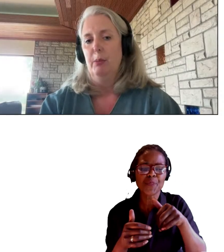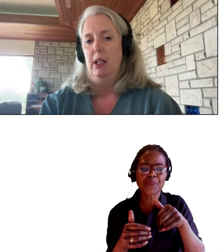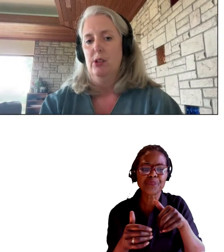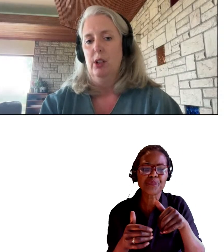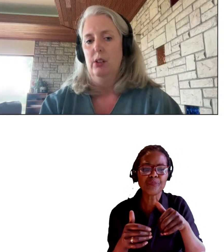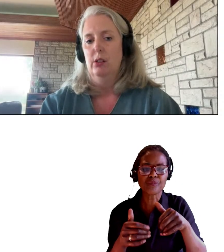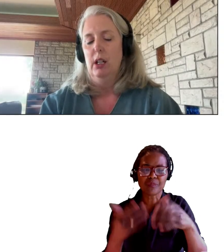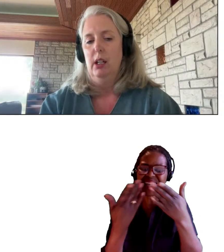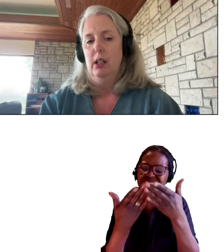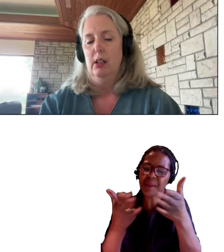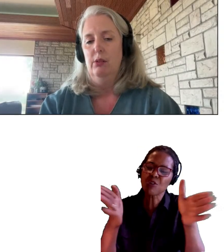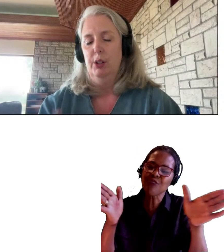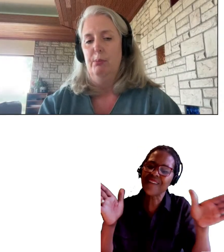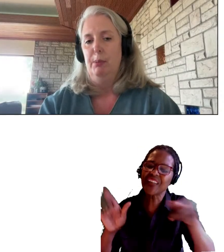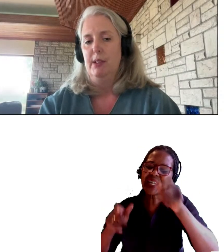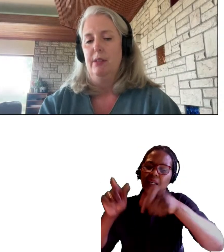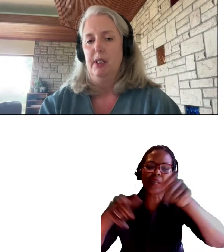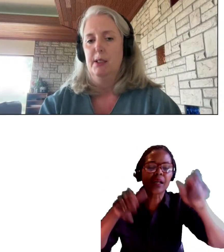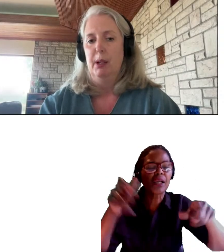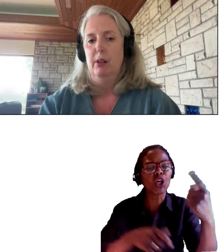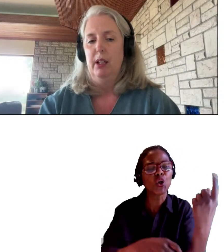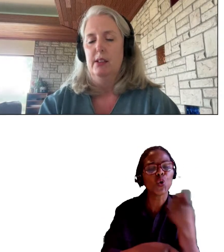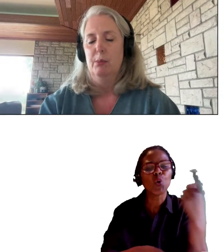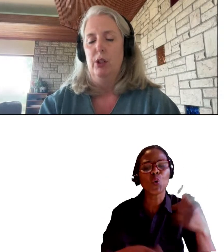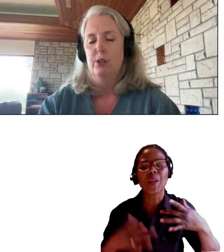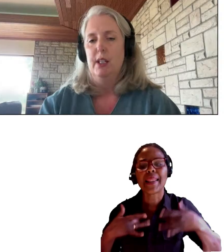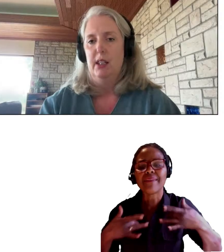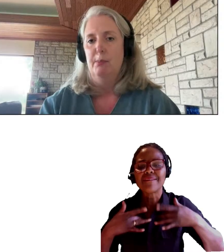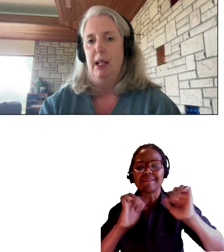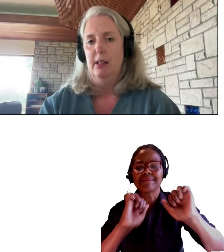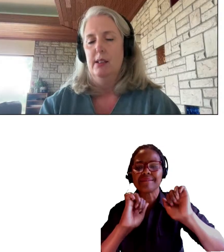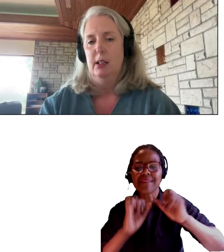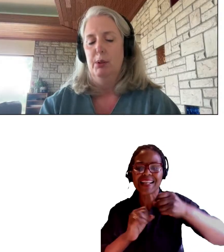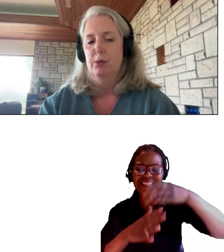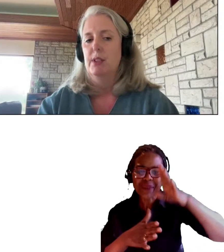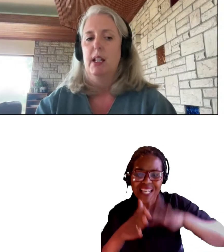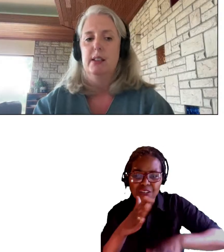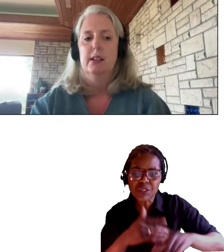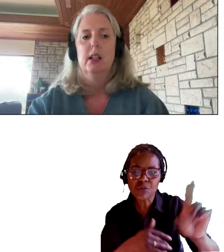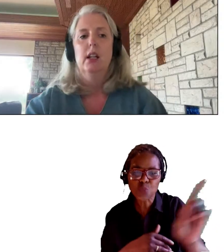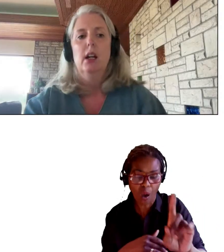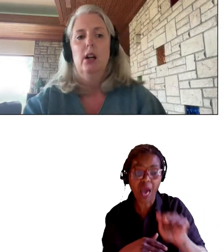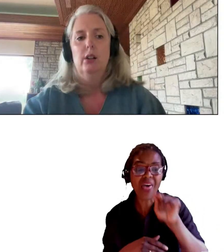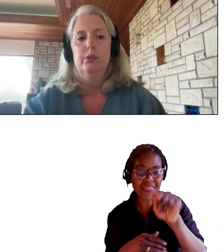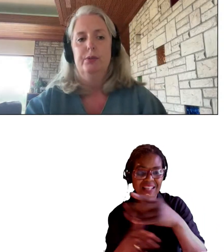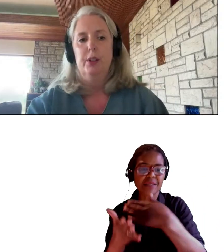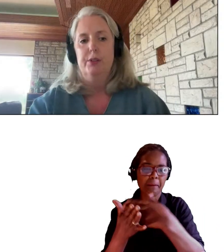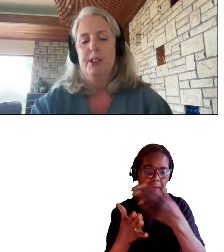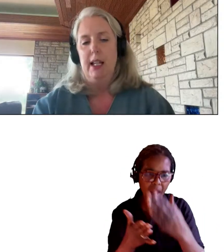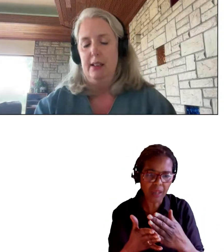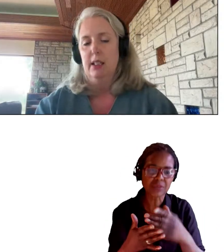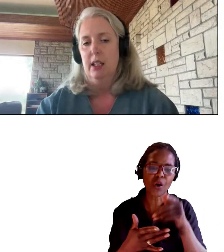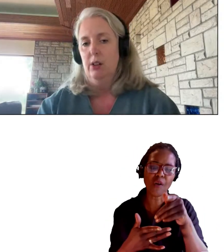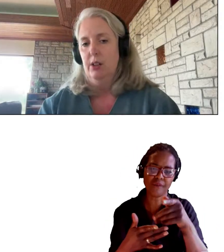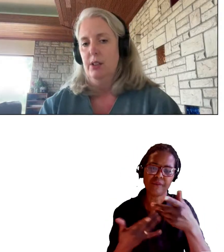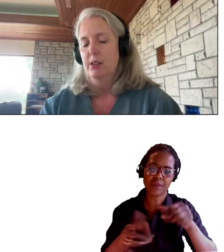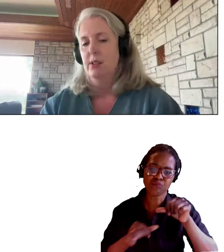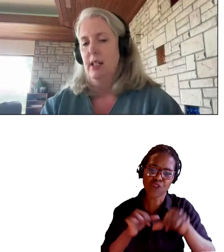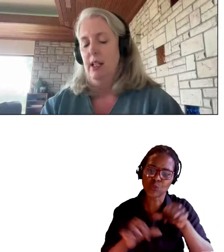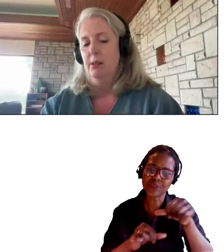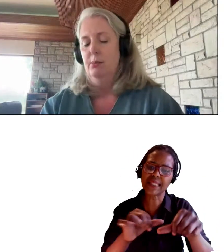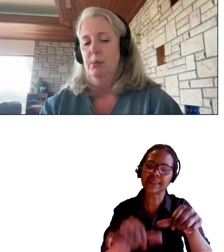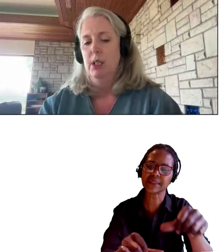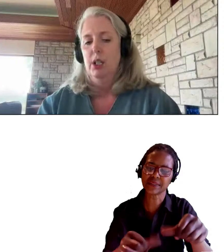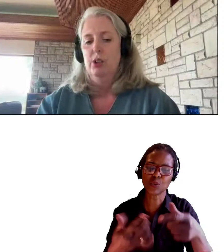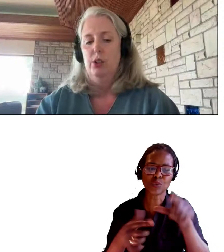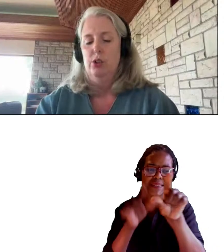demographic information, around people's lived experience, and we use that in the balancing process of selecting the